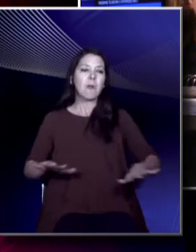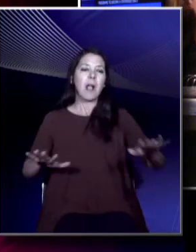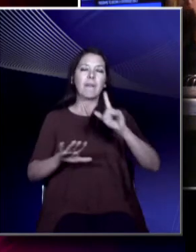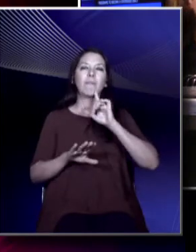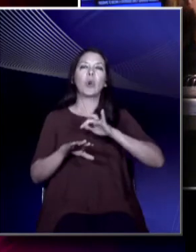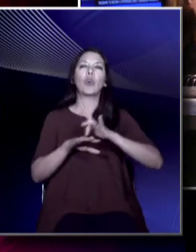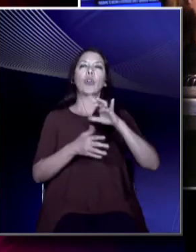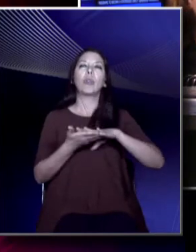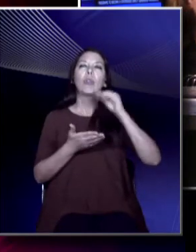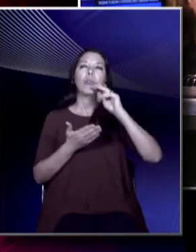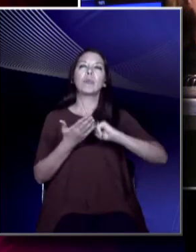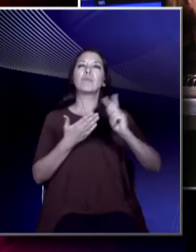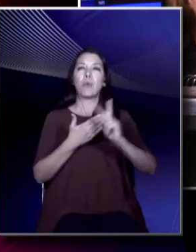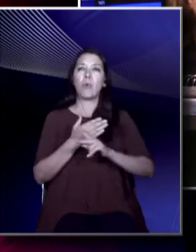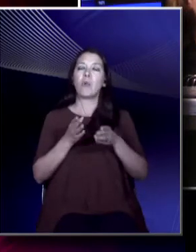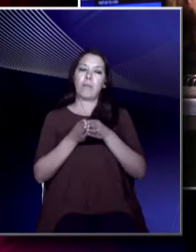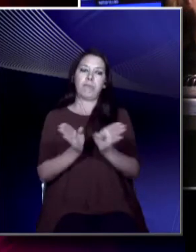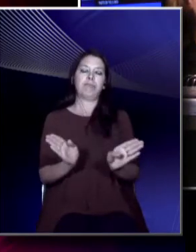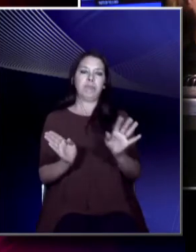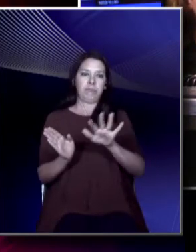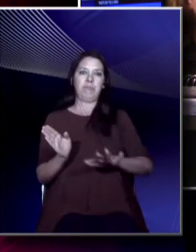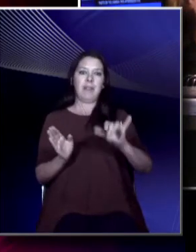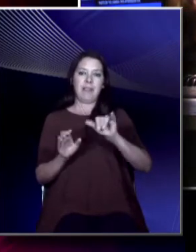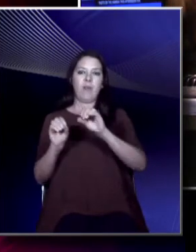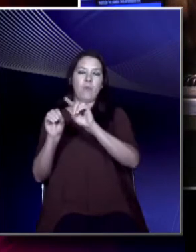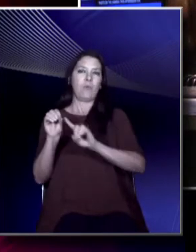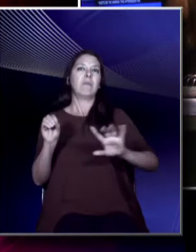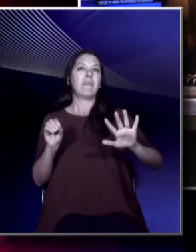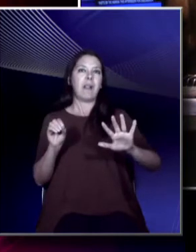the agenda this afternoon for discussion.